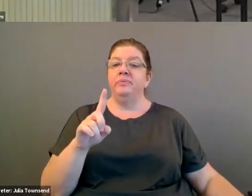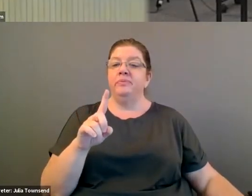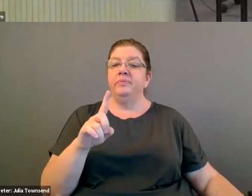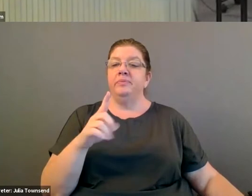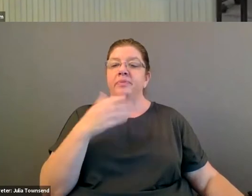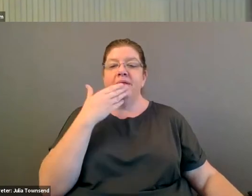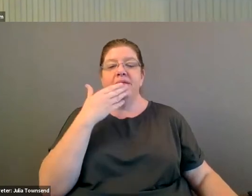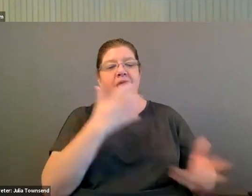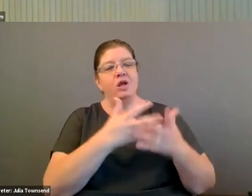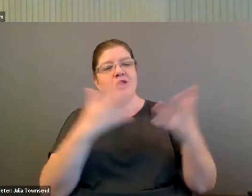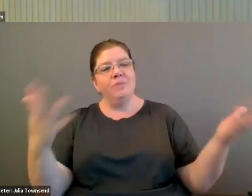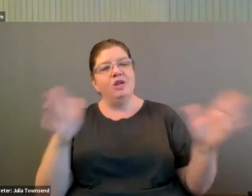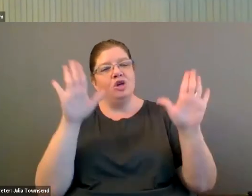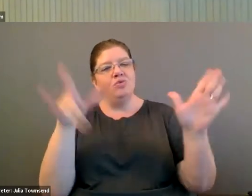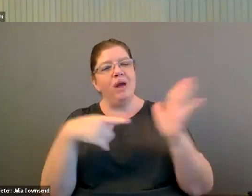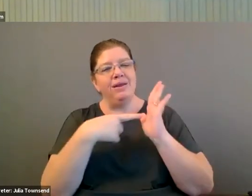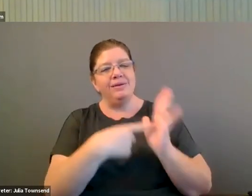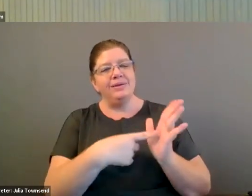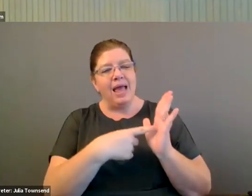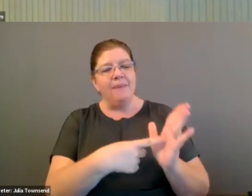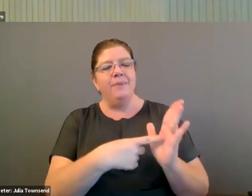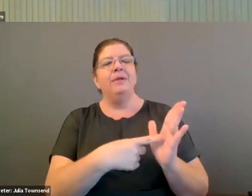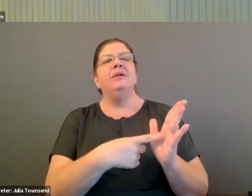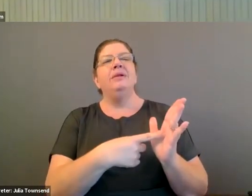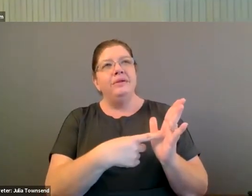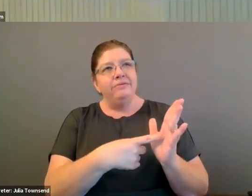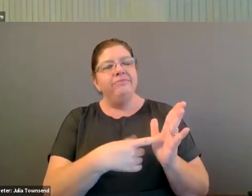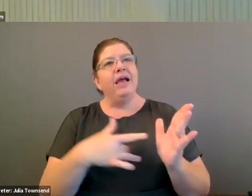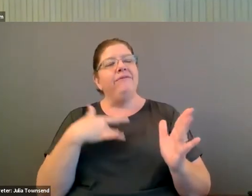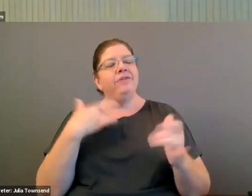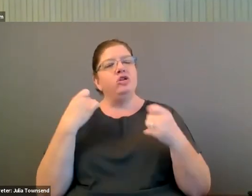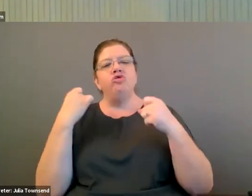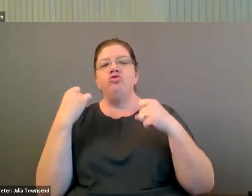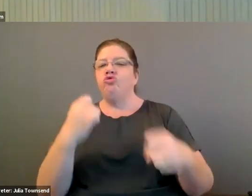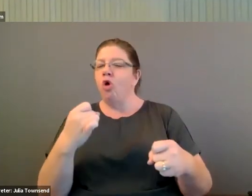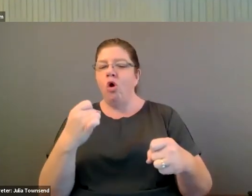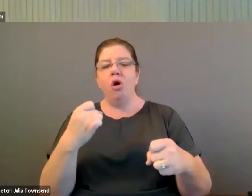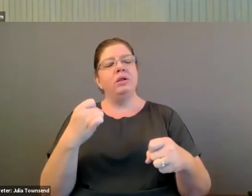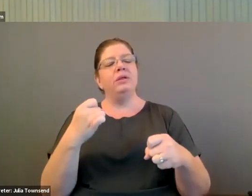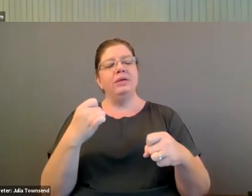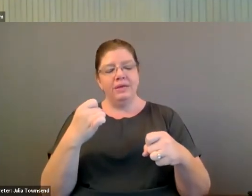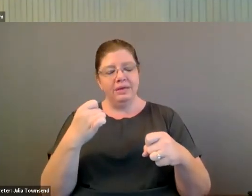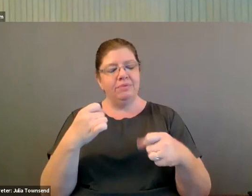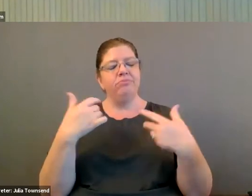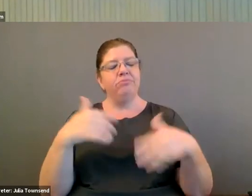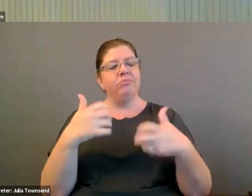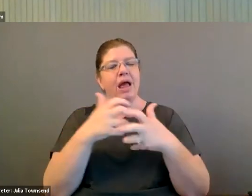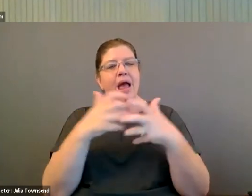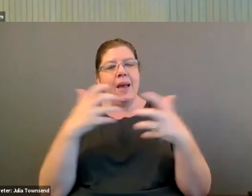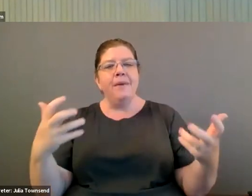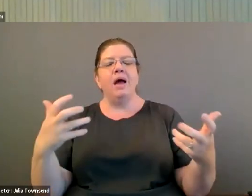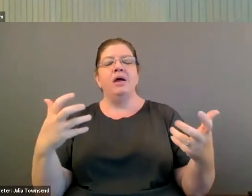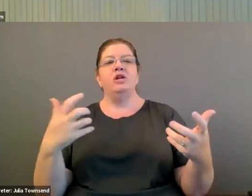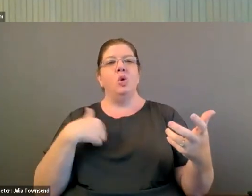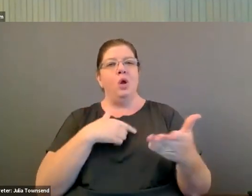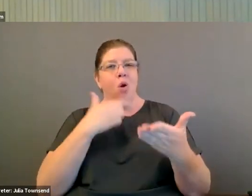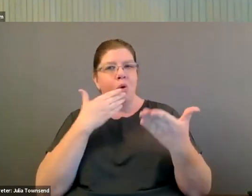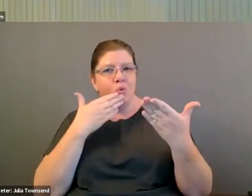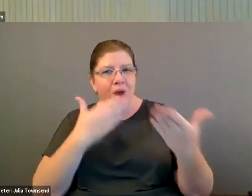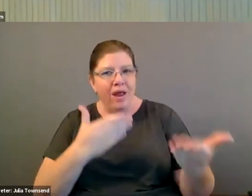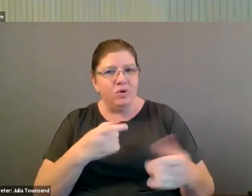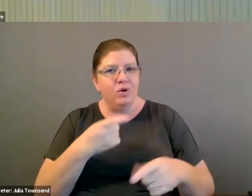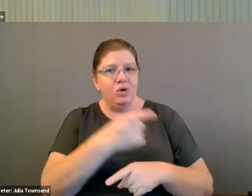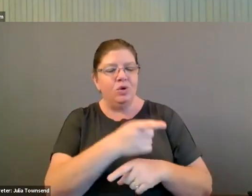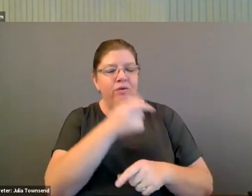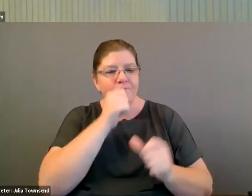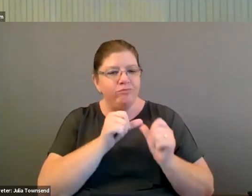Wagoneff. That was a great example, and I feel so strongly how much we are grateful to you for